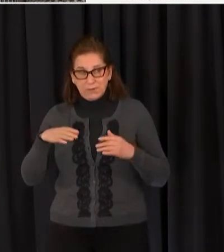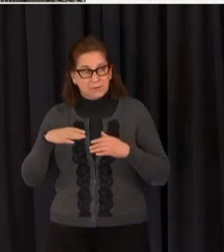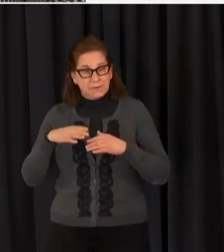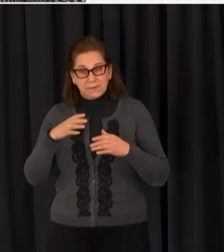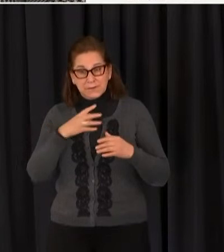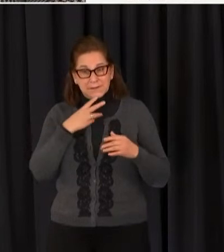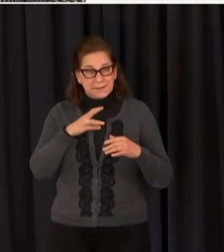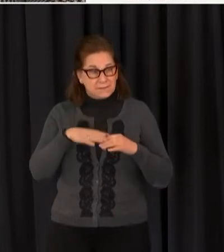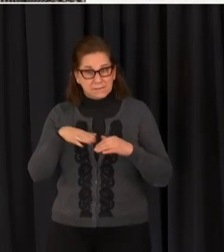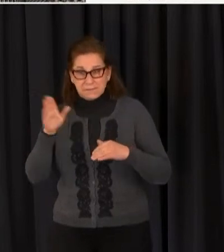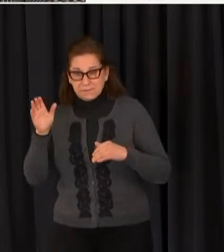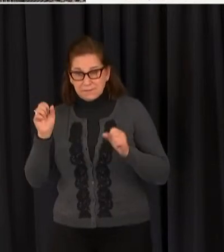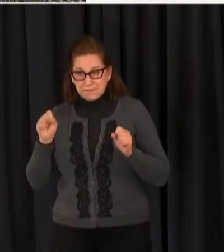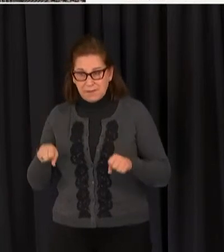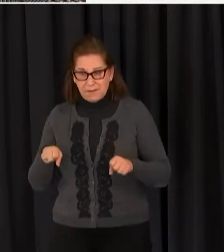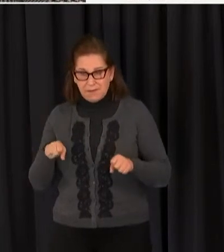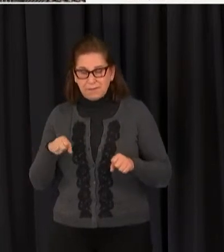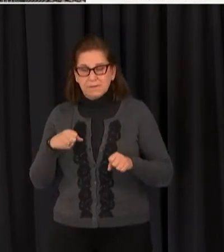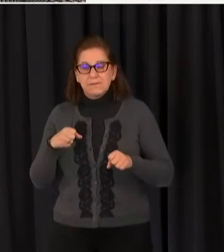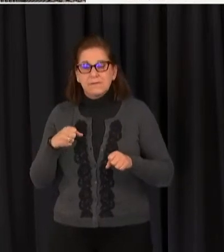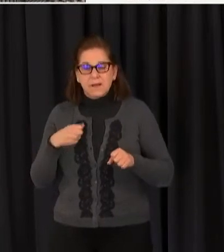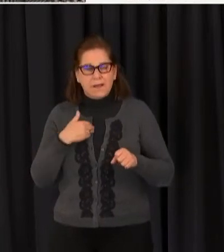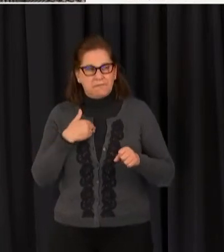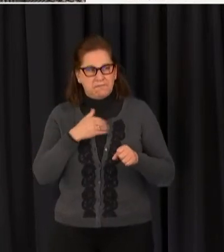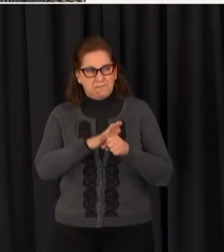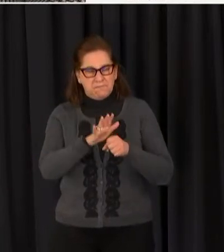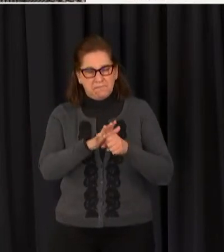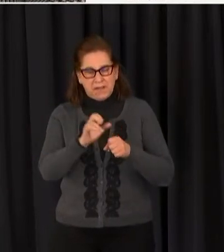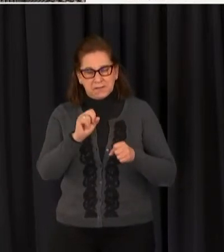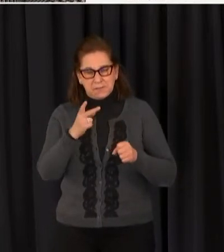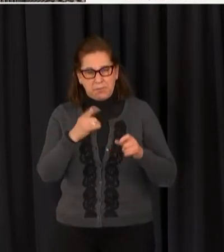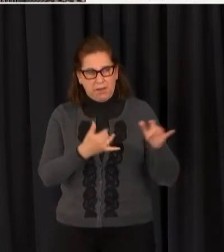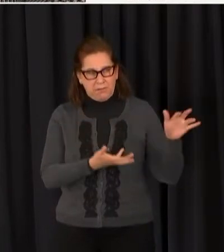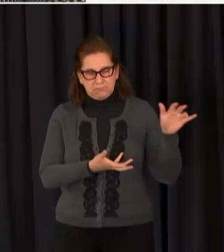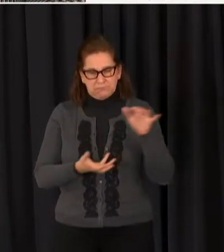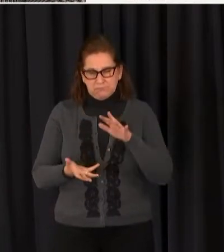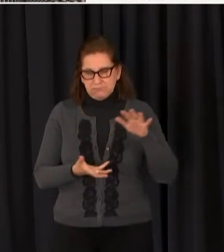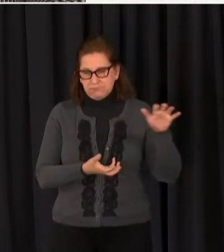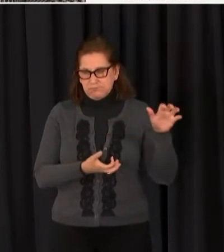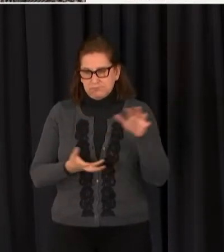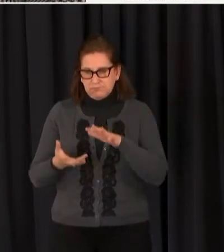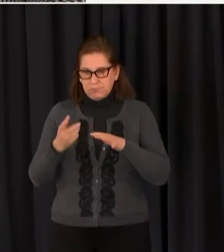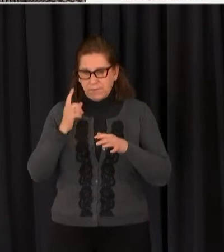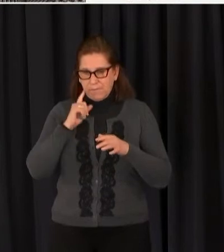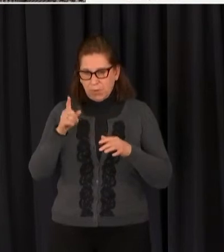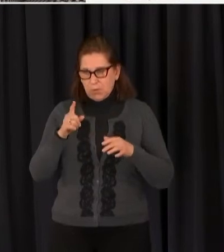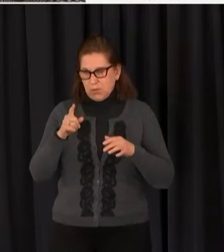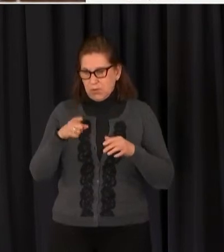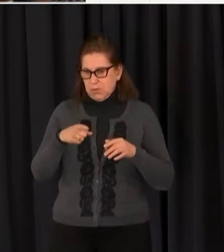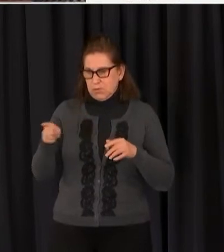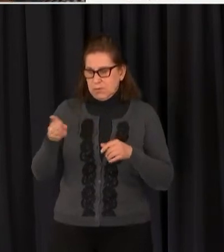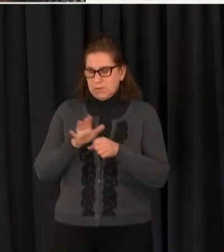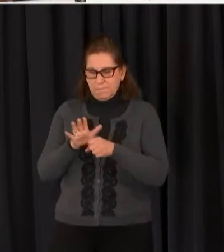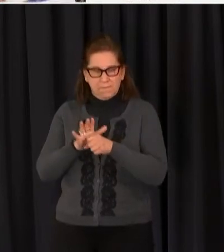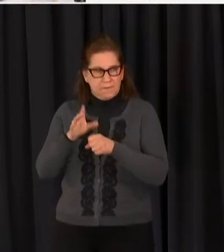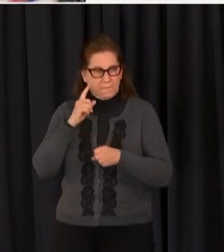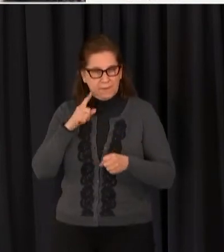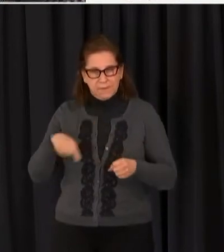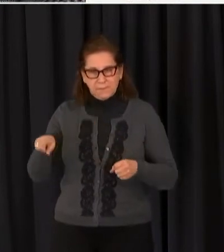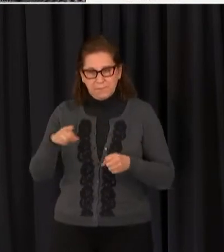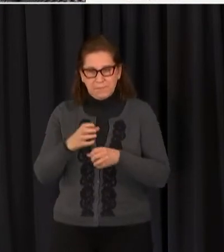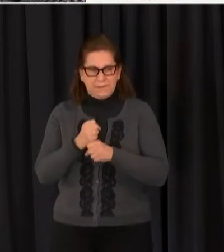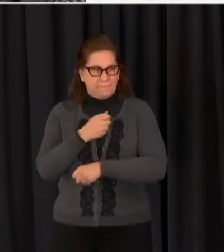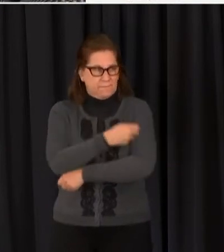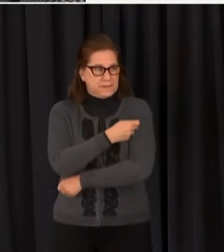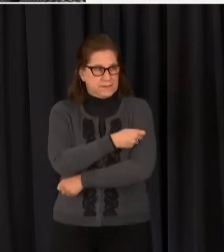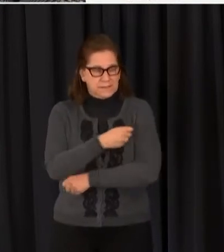vaccine should be sufficient by the end of May for every adult in the U.S. to be able to receive a dose